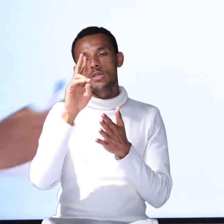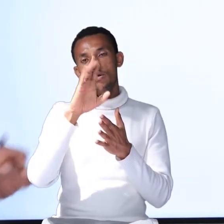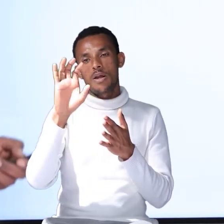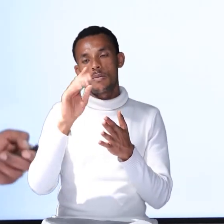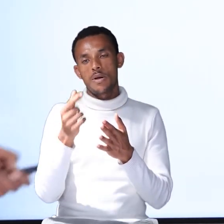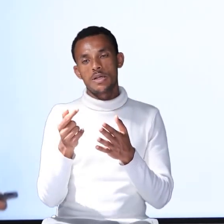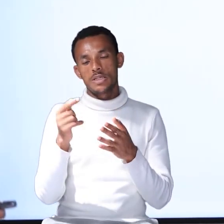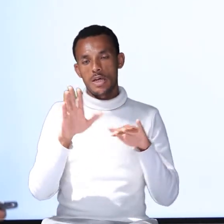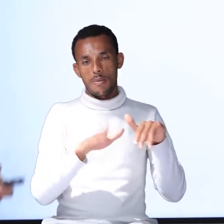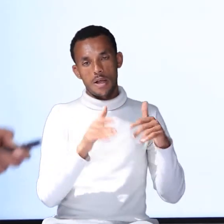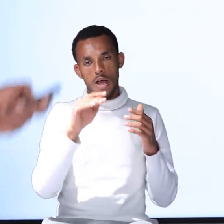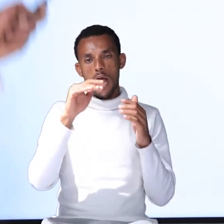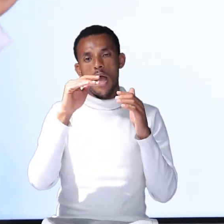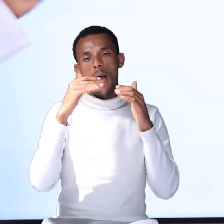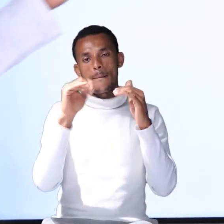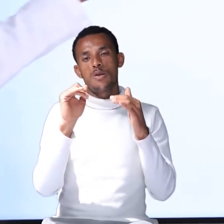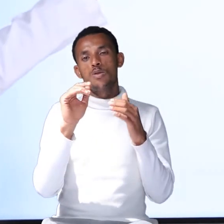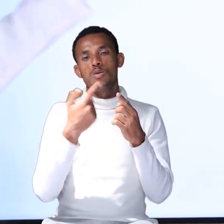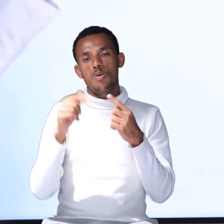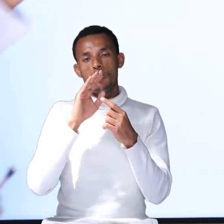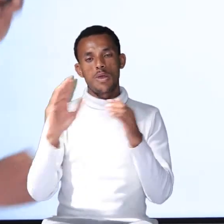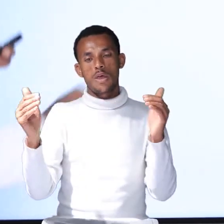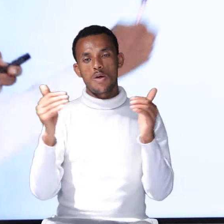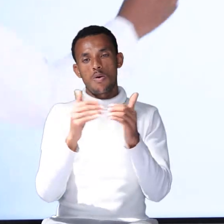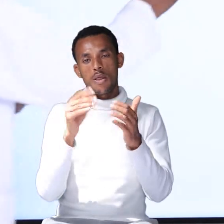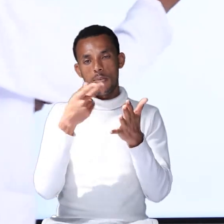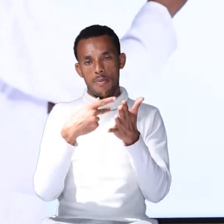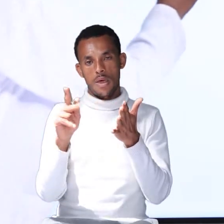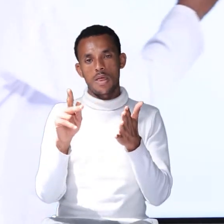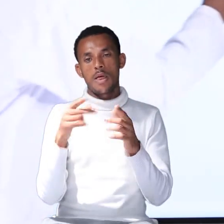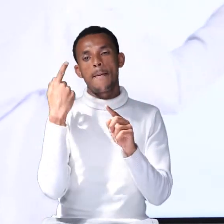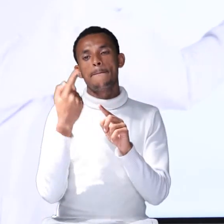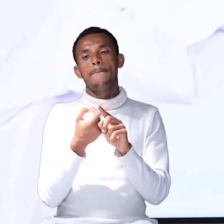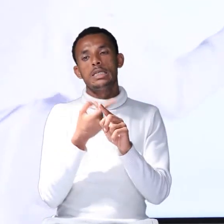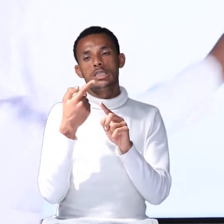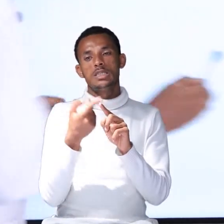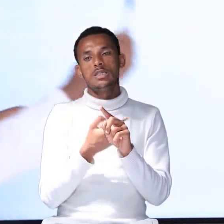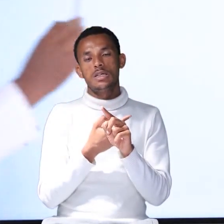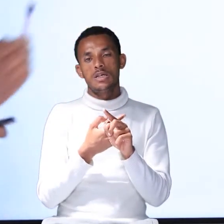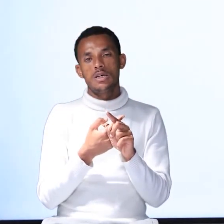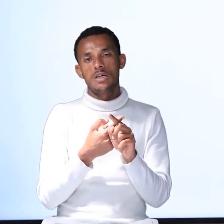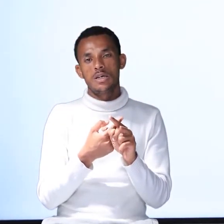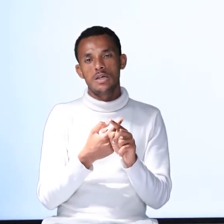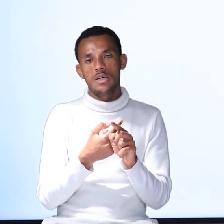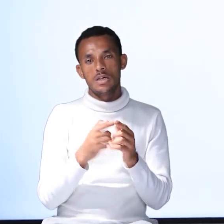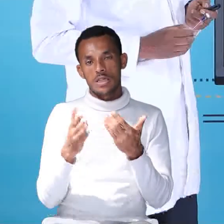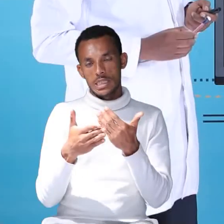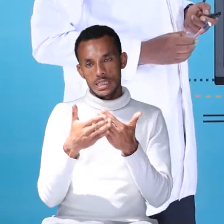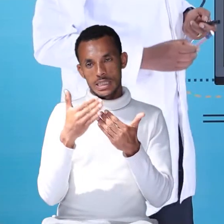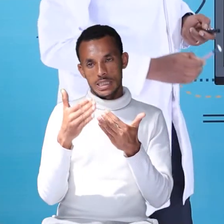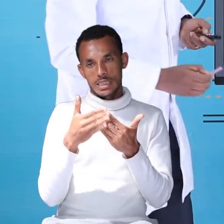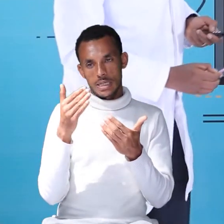pay 700 bir, and the remaining amount to be equally paid monthly